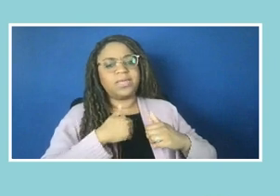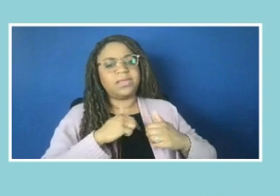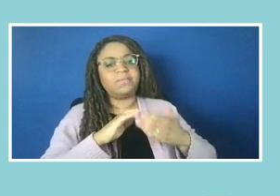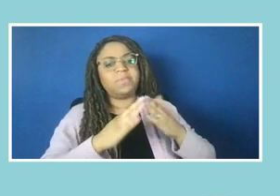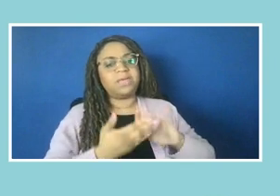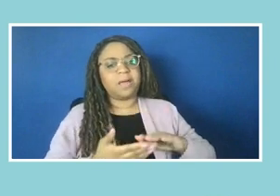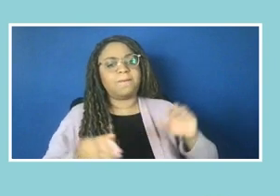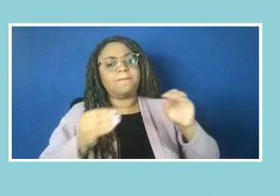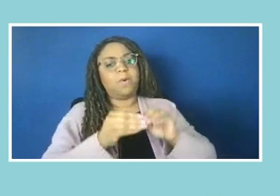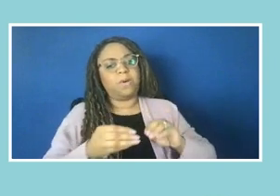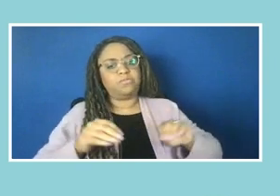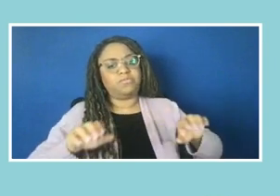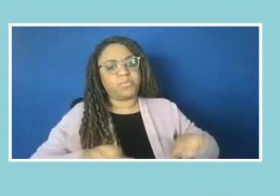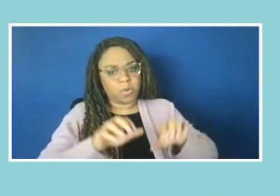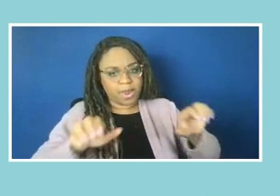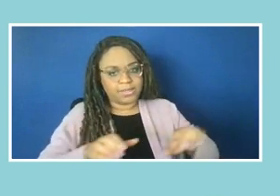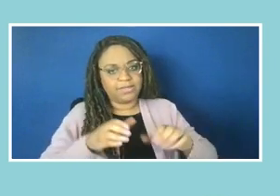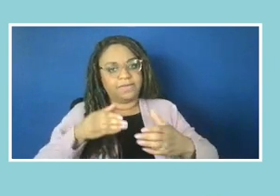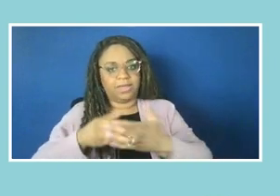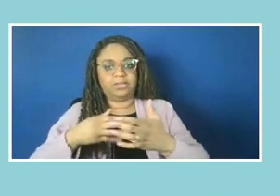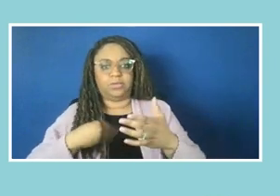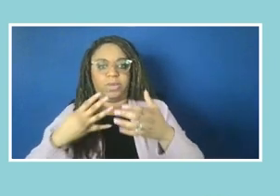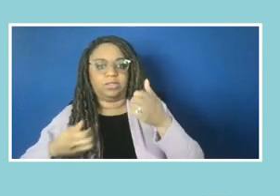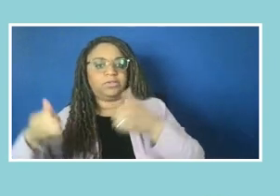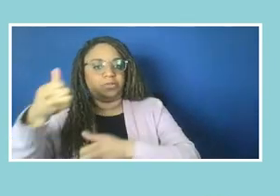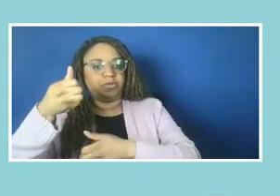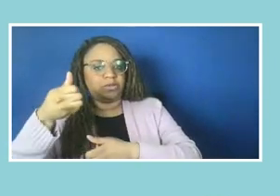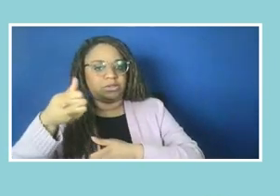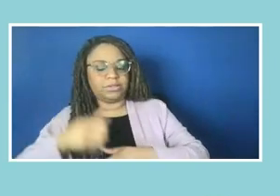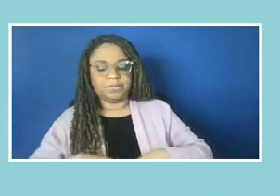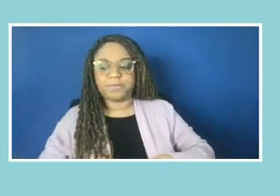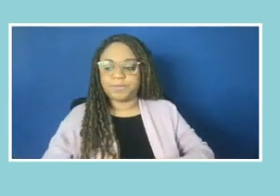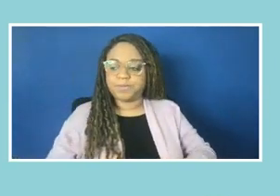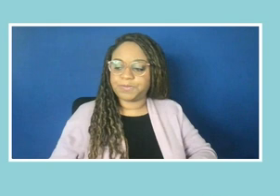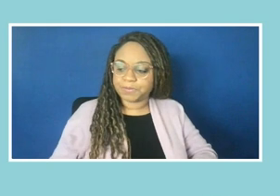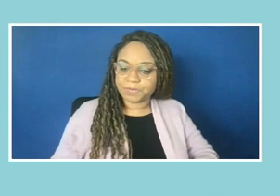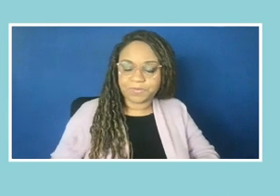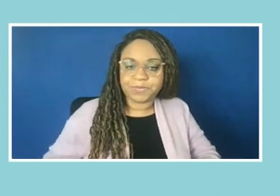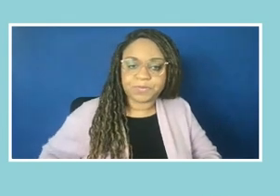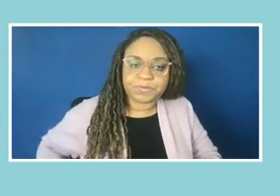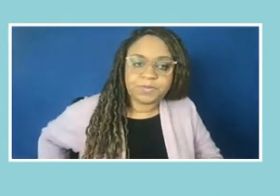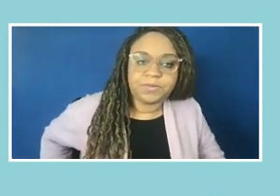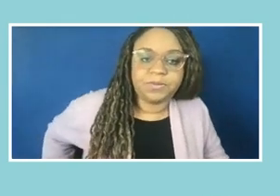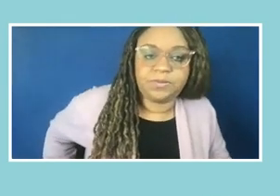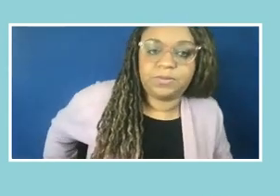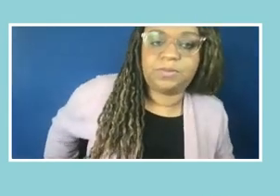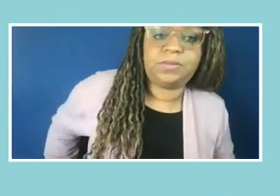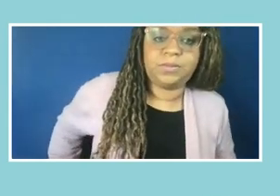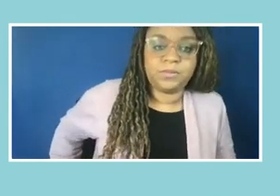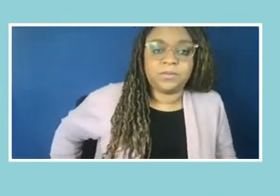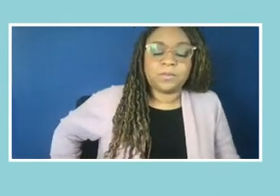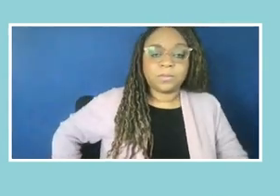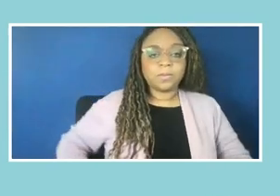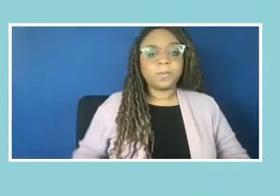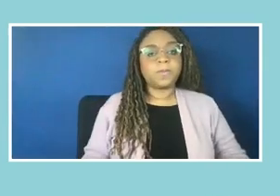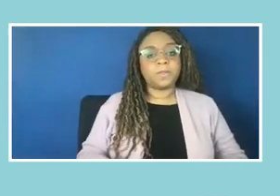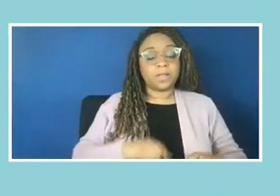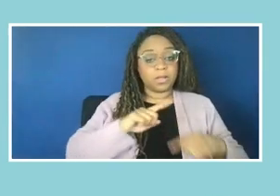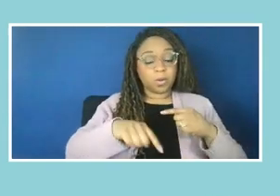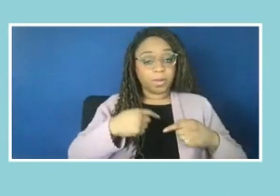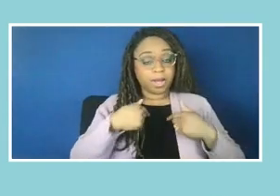supremacy? I think one of the things I like whenever I'm speaking to groups,